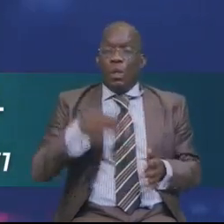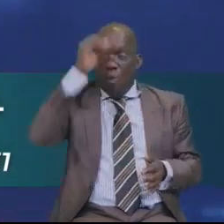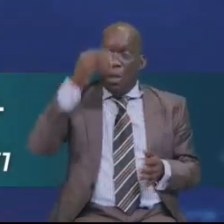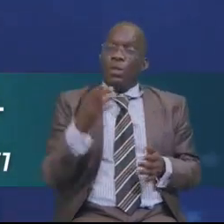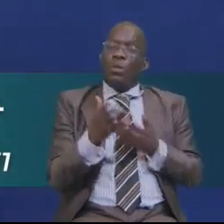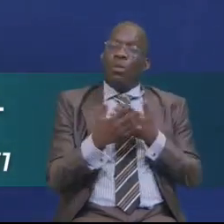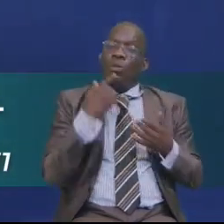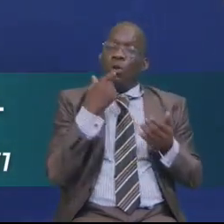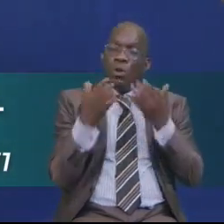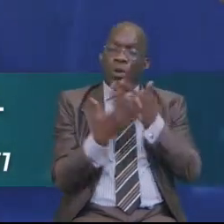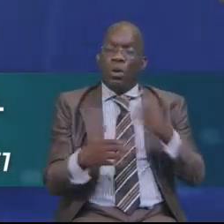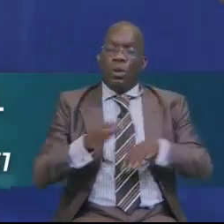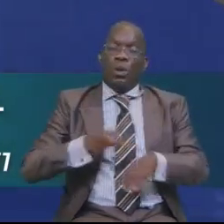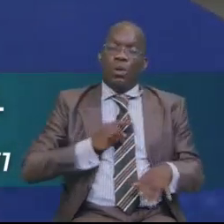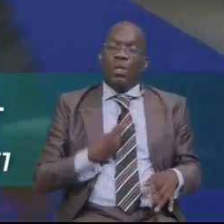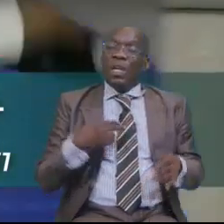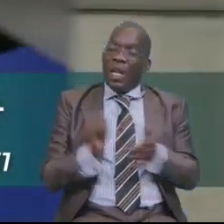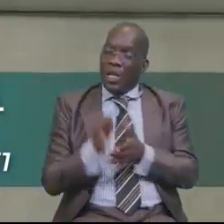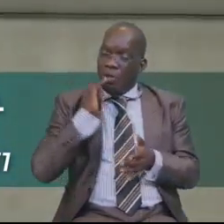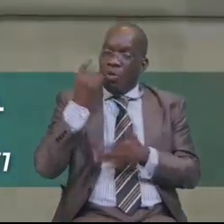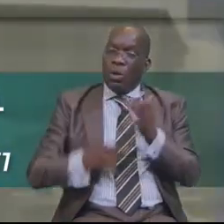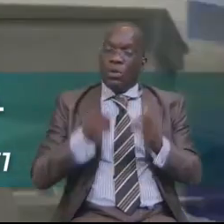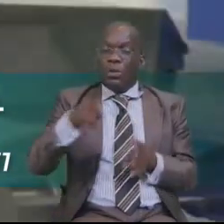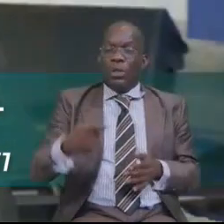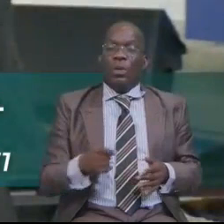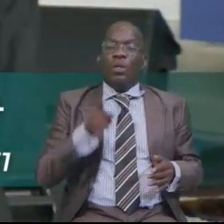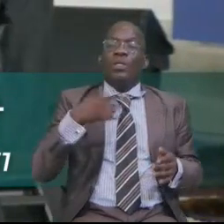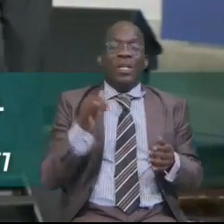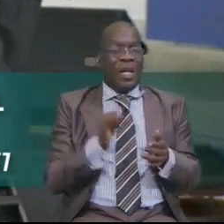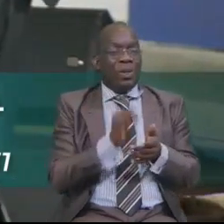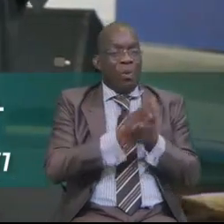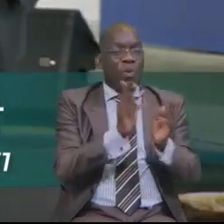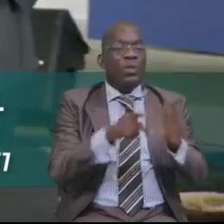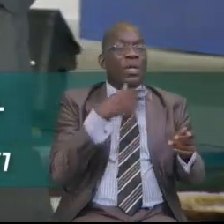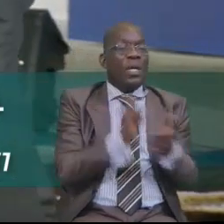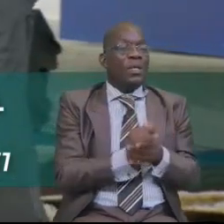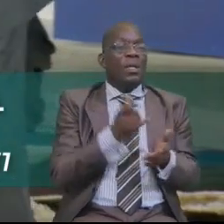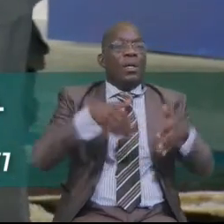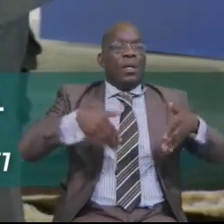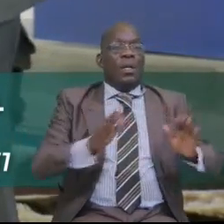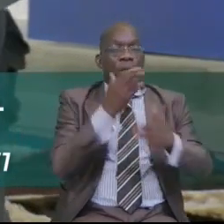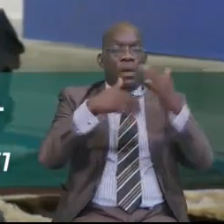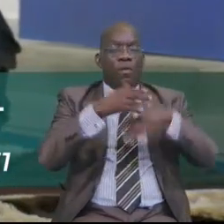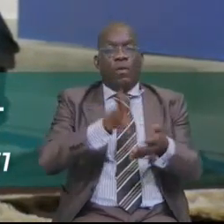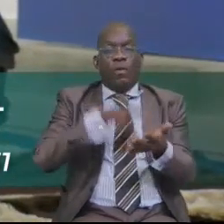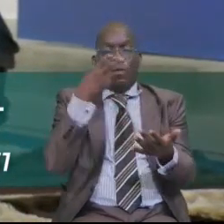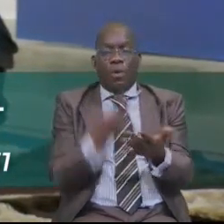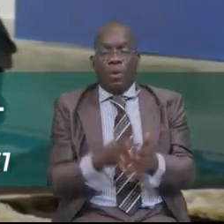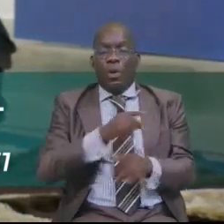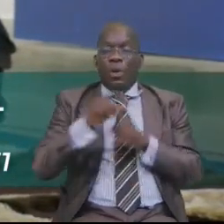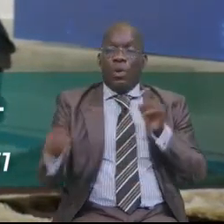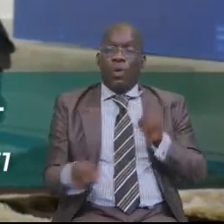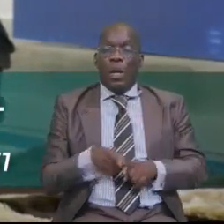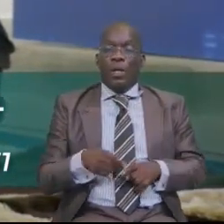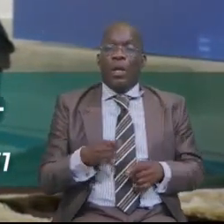yourself. You know, there are people that will say, let heaven fall. And then when the heaven falls, even a part of the heaven